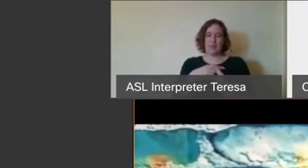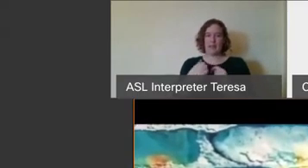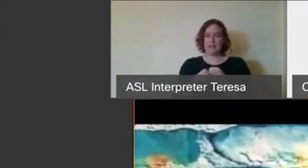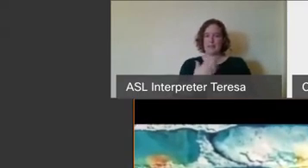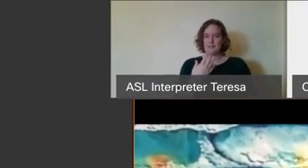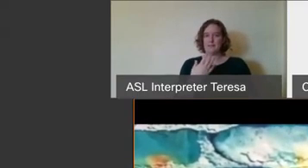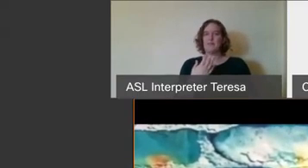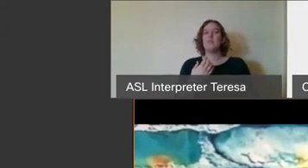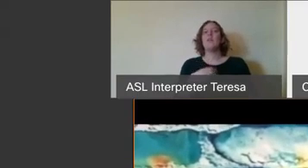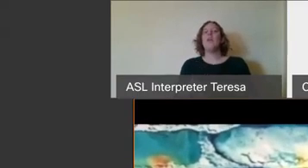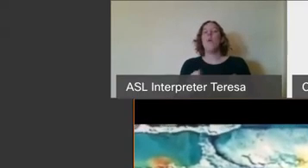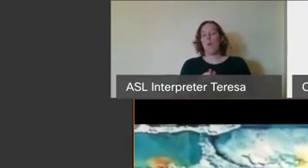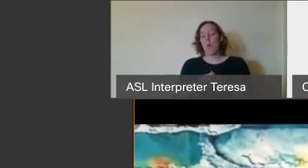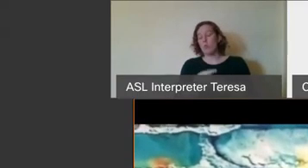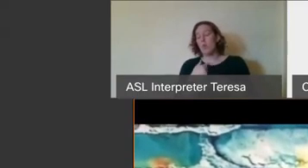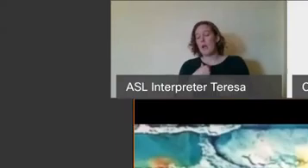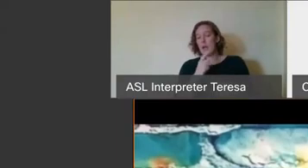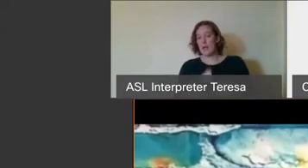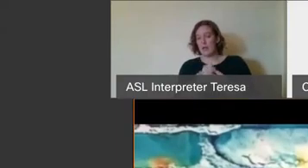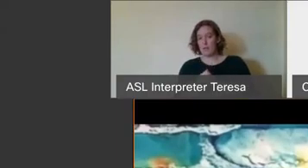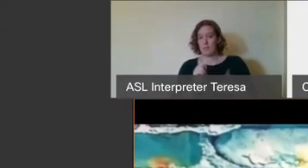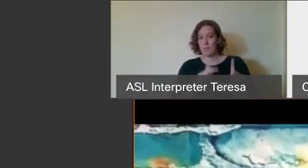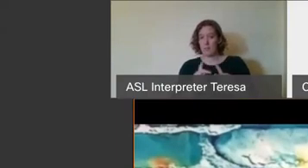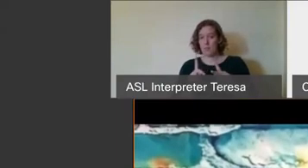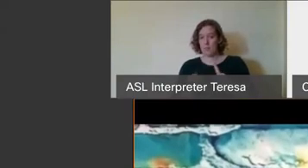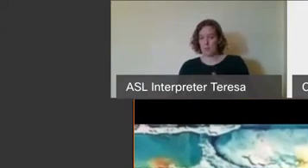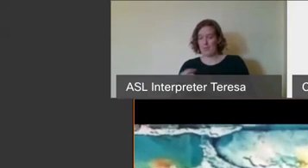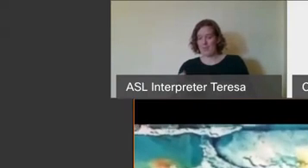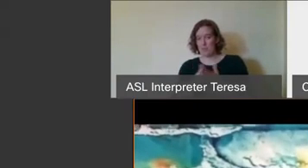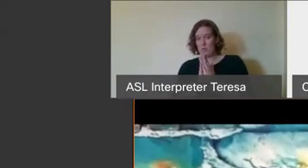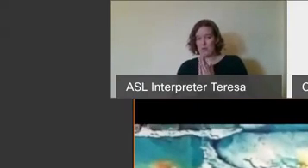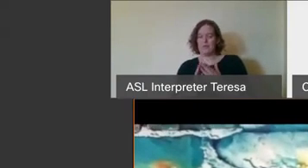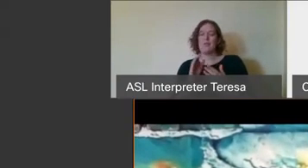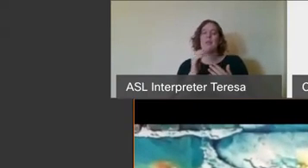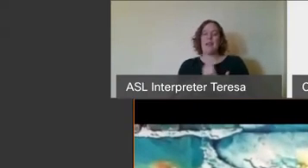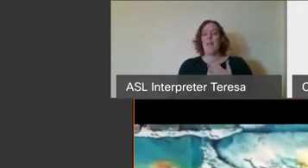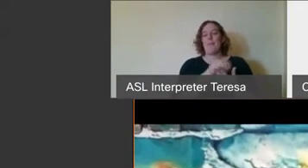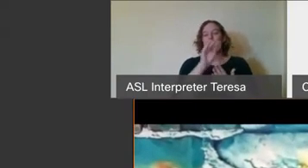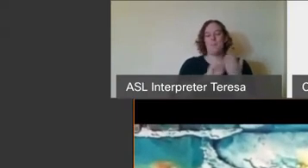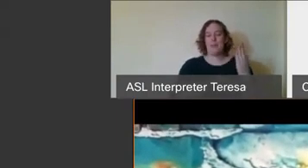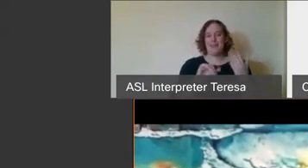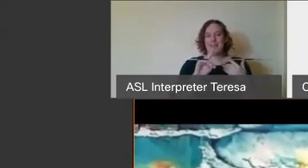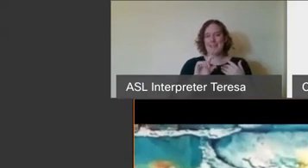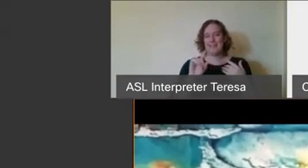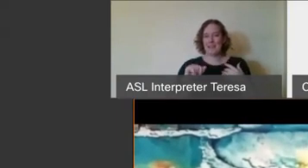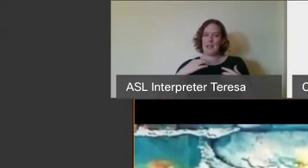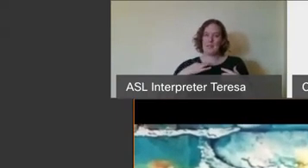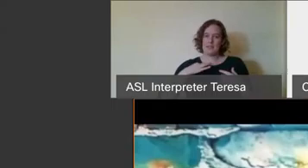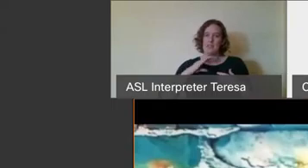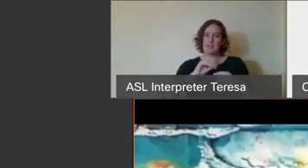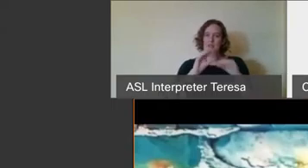Additionally, I help individuals upon their request complete the DDA applications and forms step by